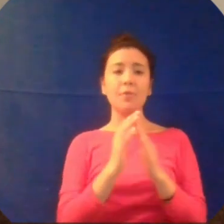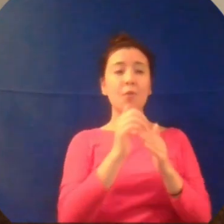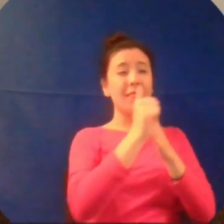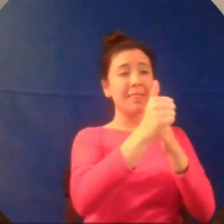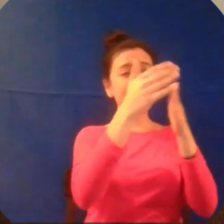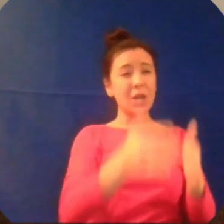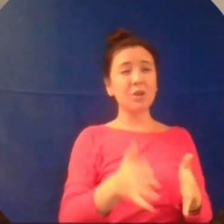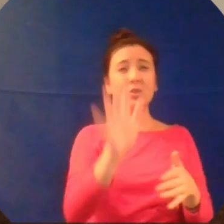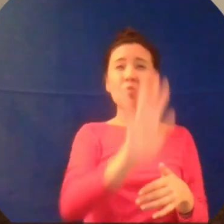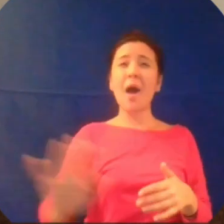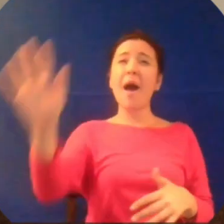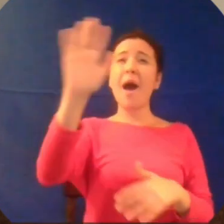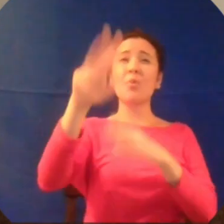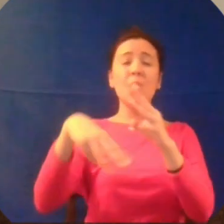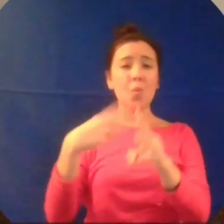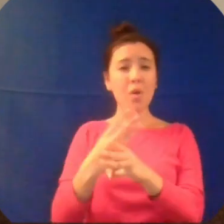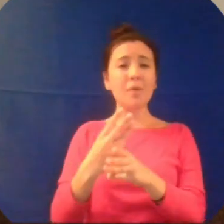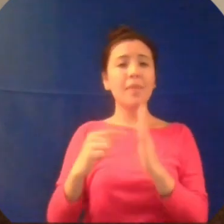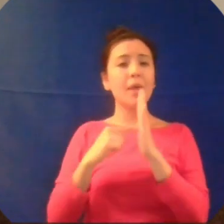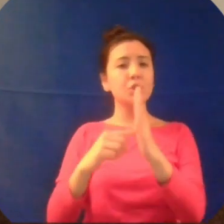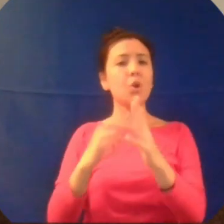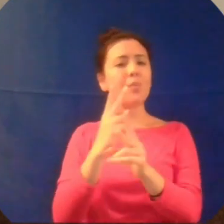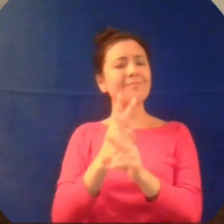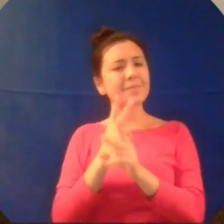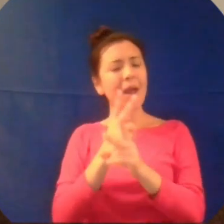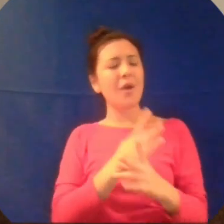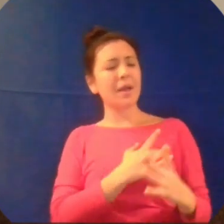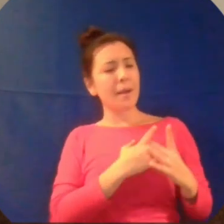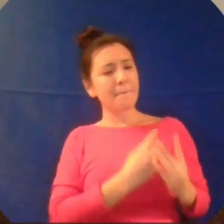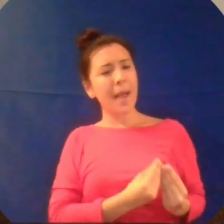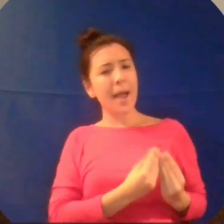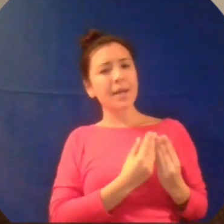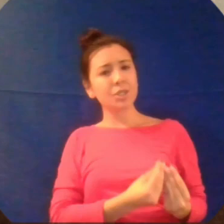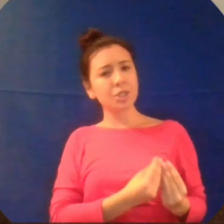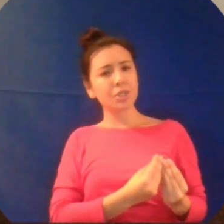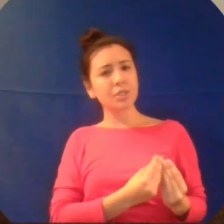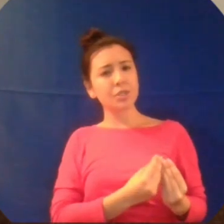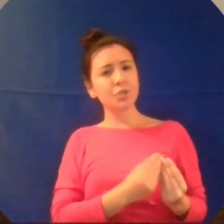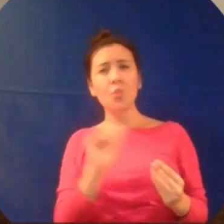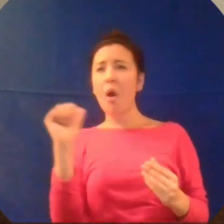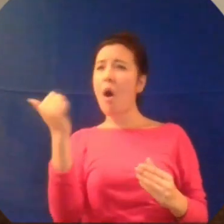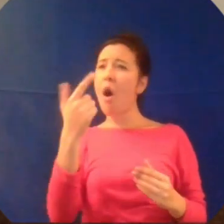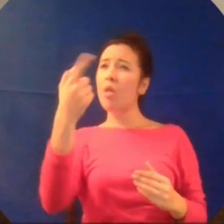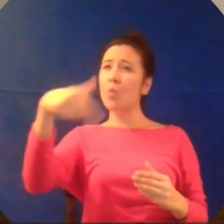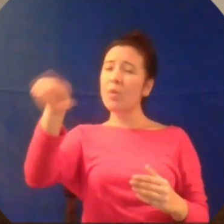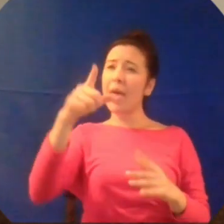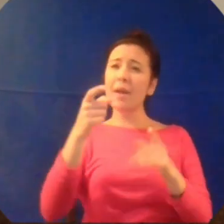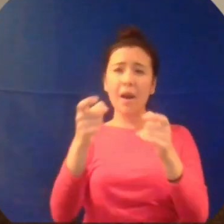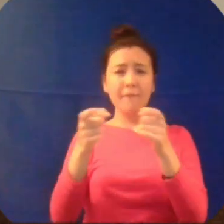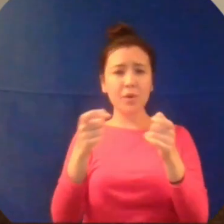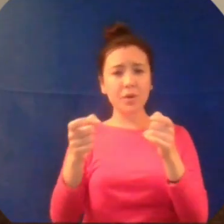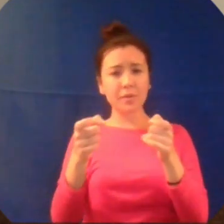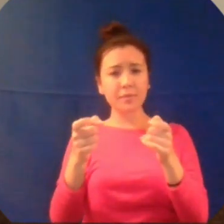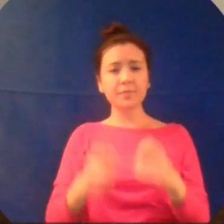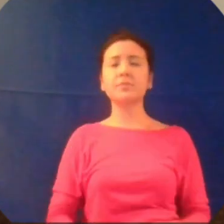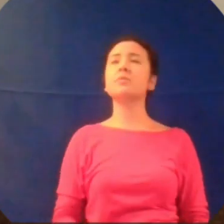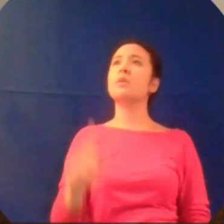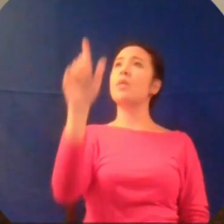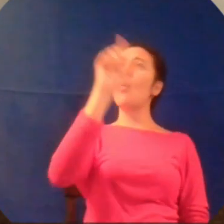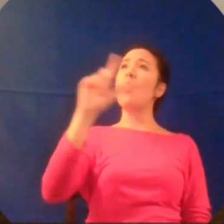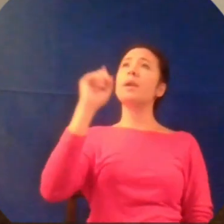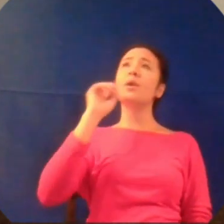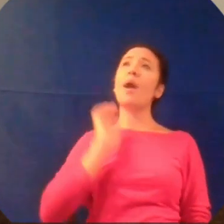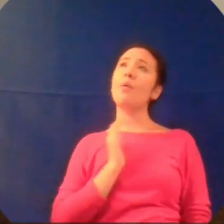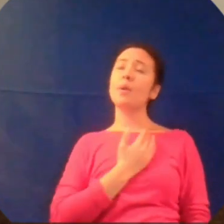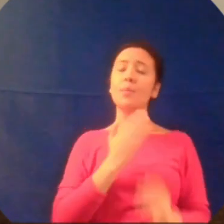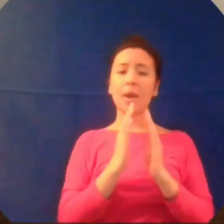around the world, that they may show care and compassion to all whom they govern, let us pray to the Lord. Lord, hear our